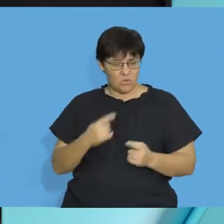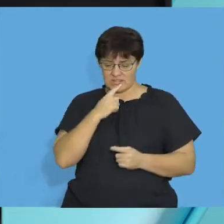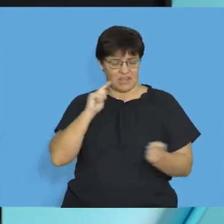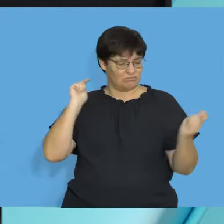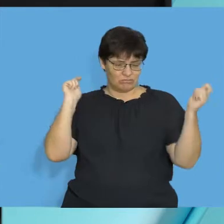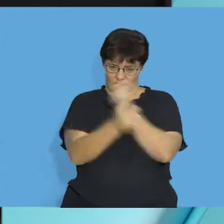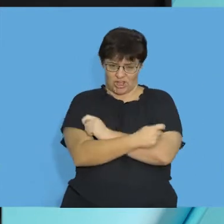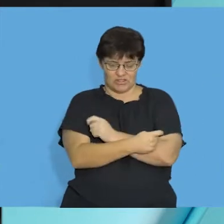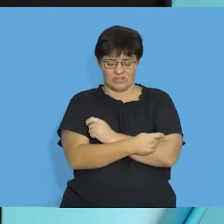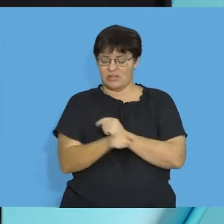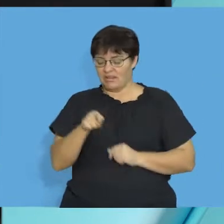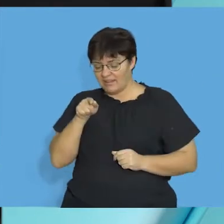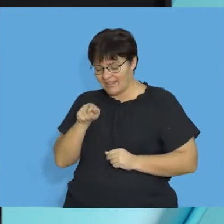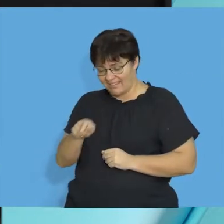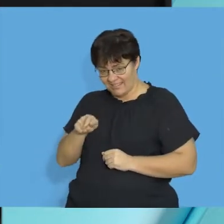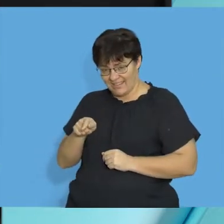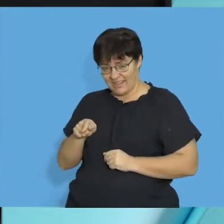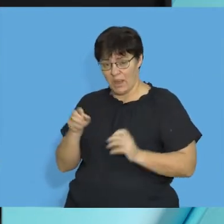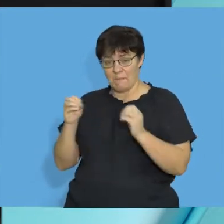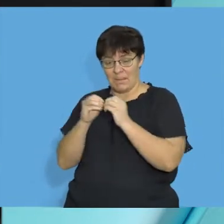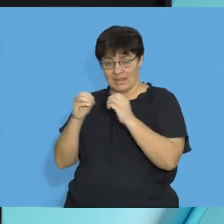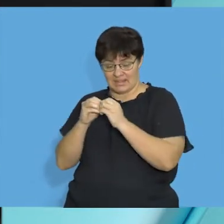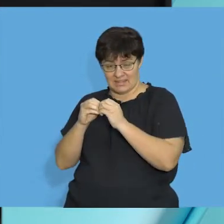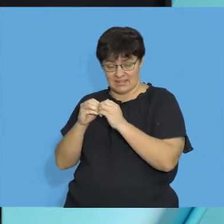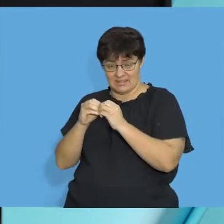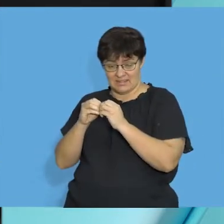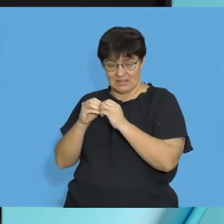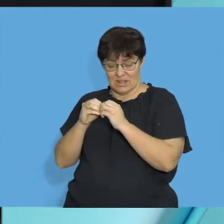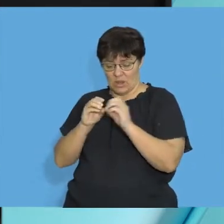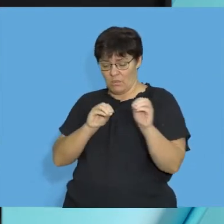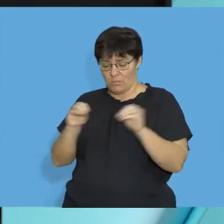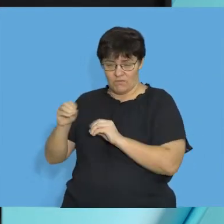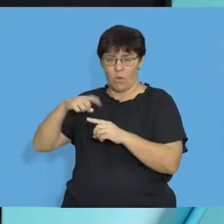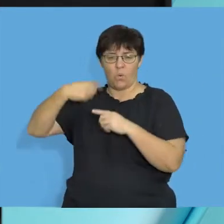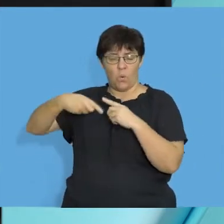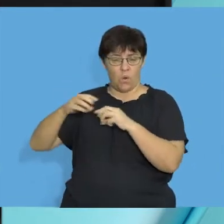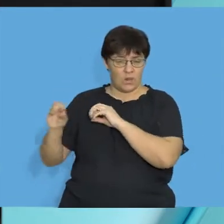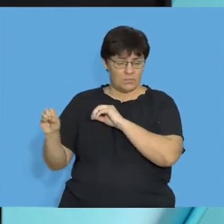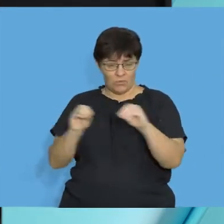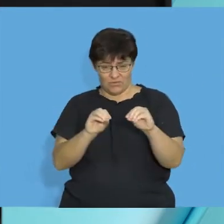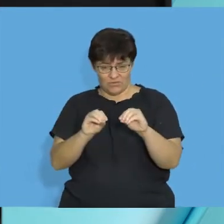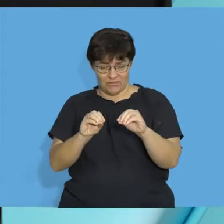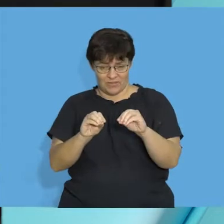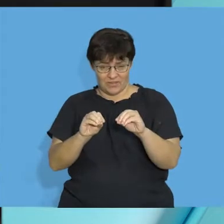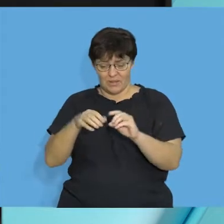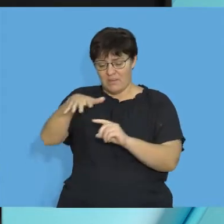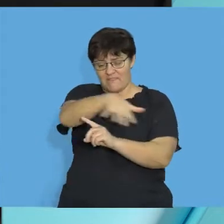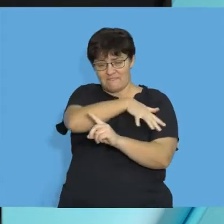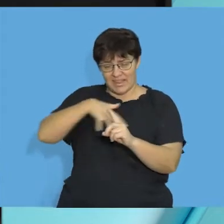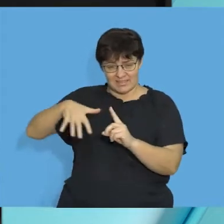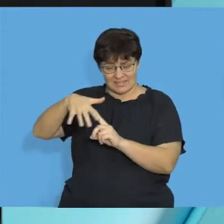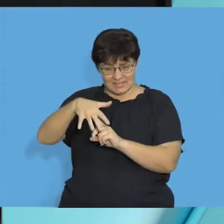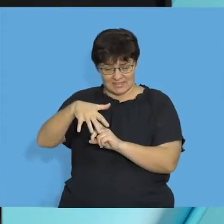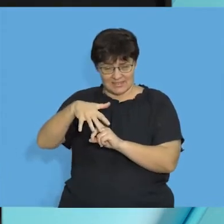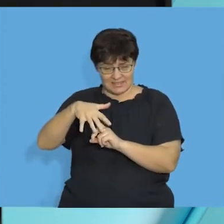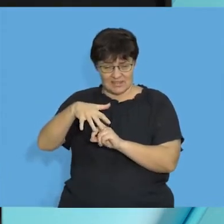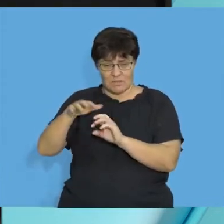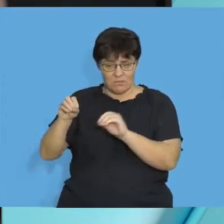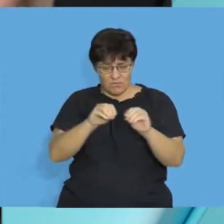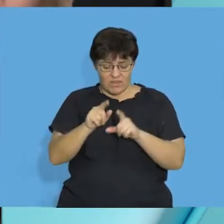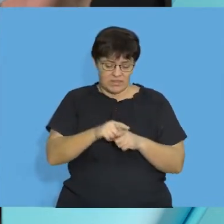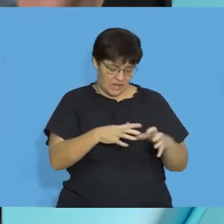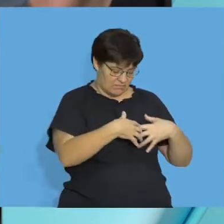change the magnetic flux, move the magnets or move the coil in the magnetic field, around the magnetic field, and what do we